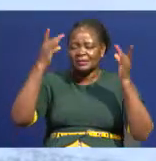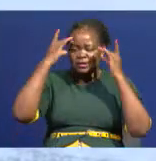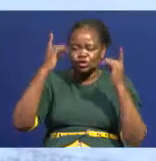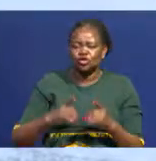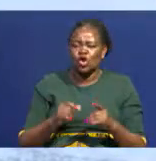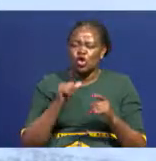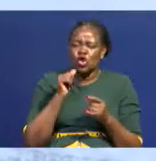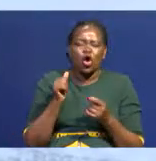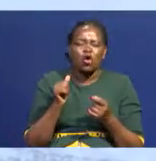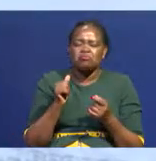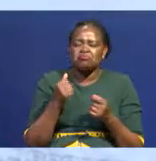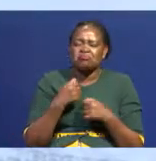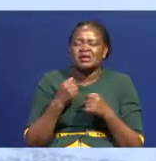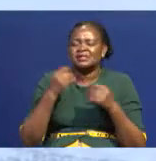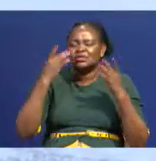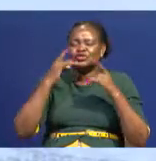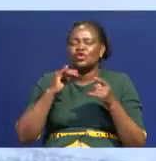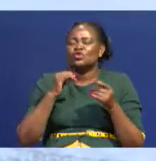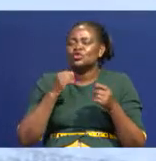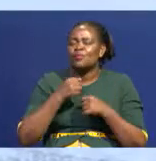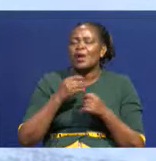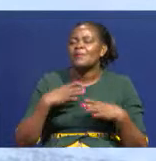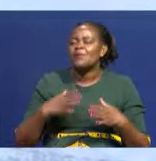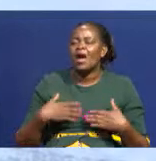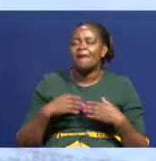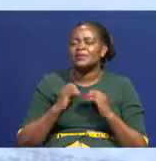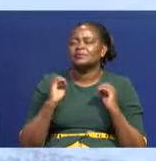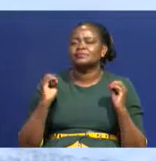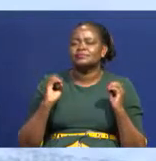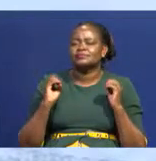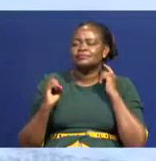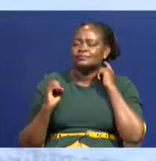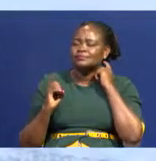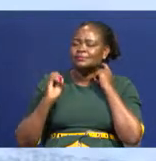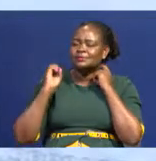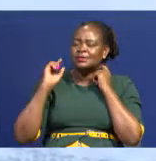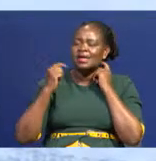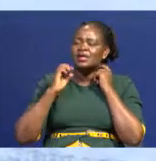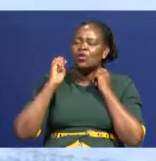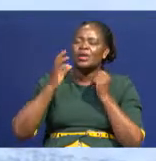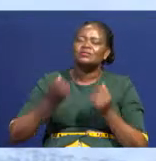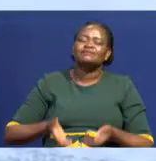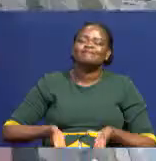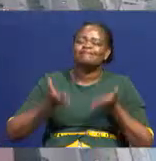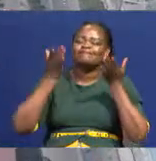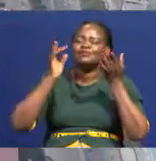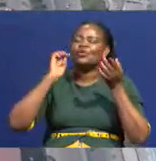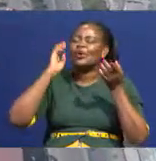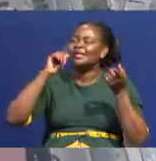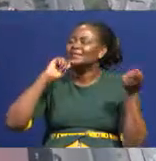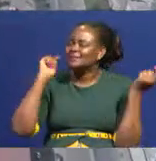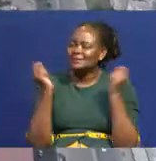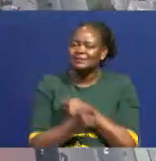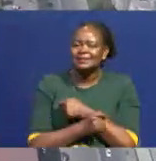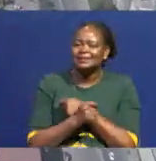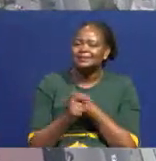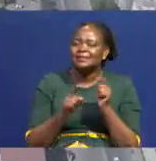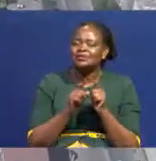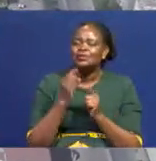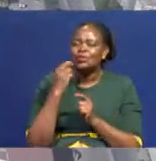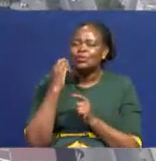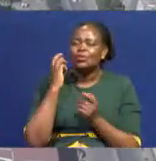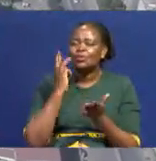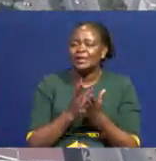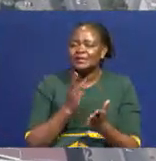We are not making popular decisions. And Kenya is going to go forward. Hii Kenya itabadilika tukiona kwa macho yetu.